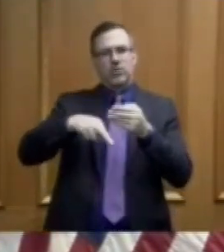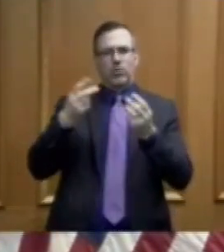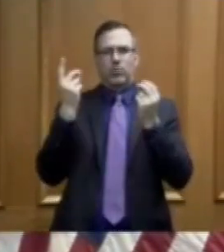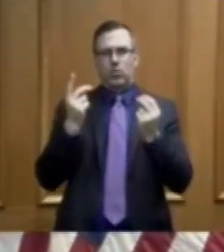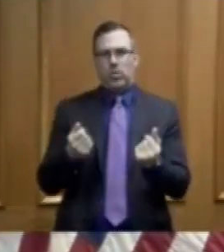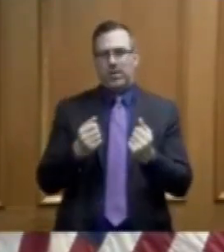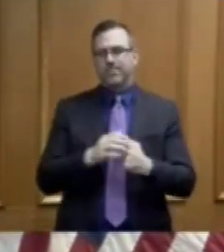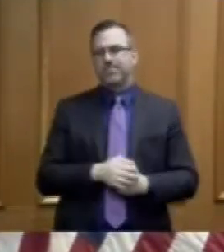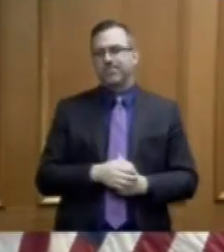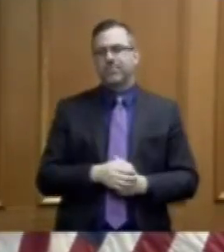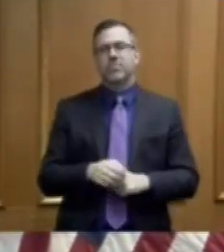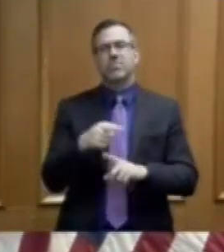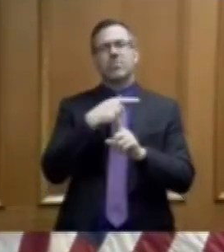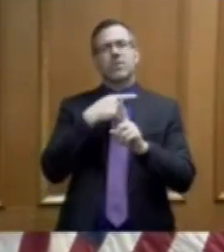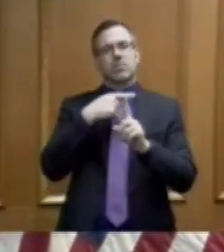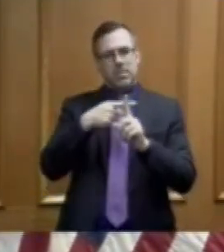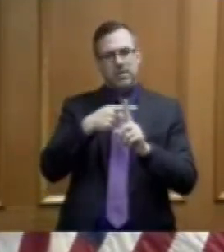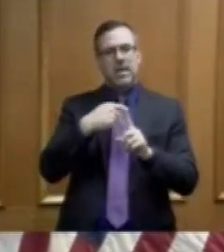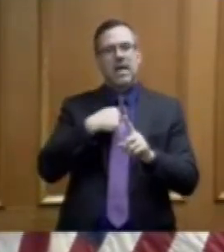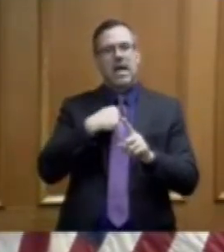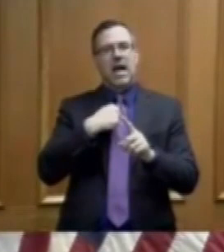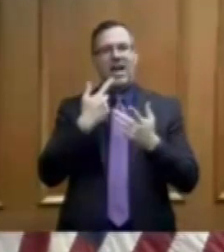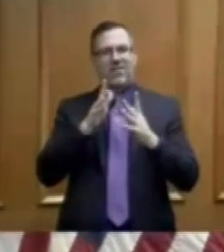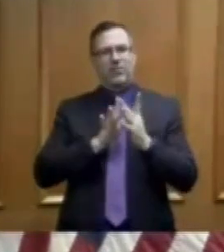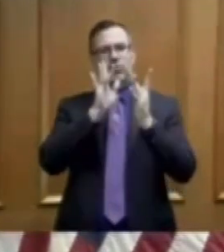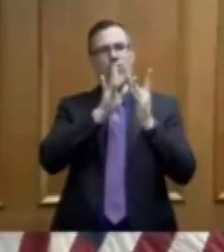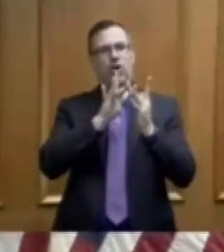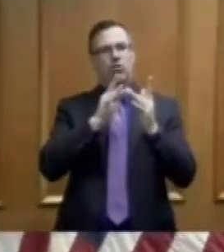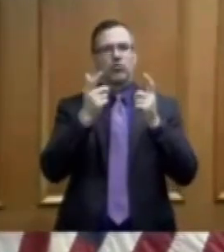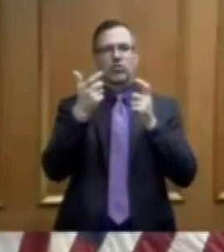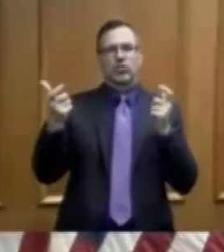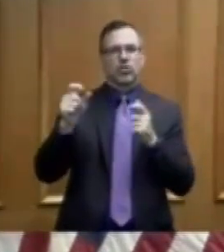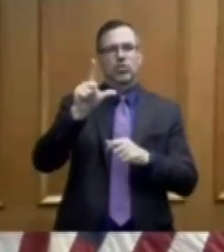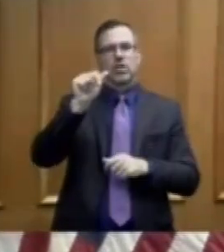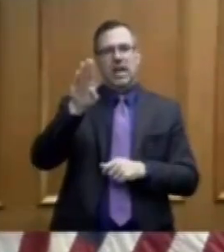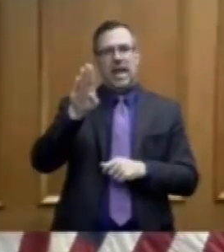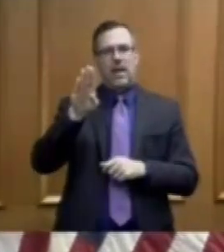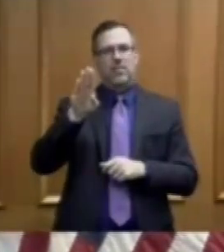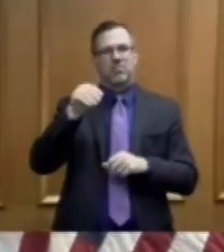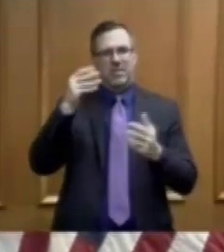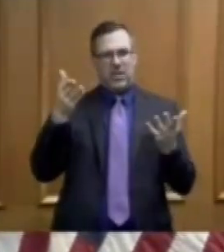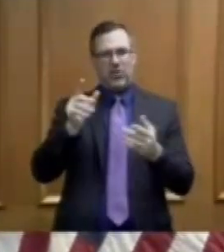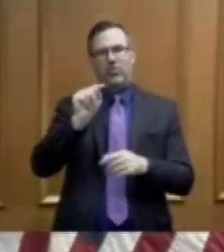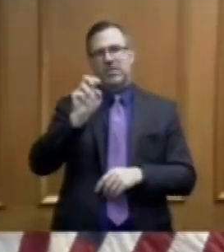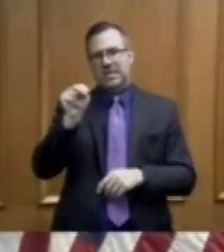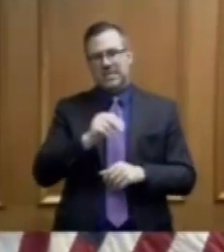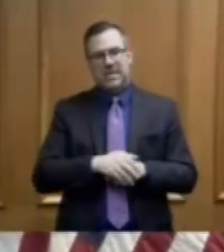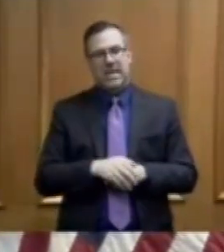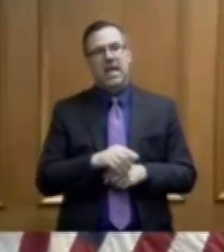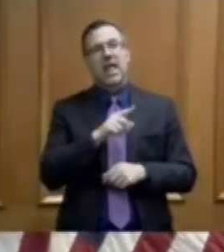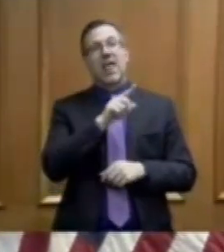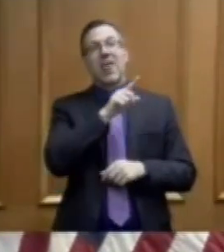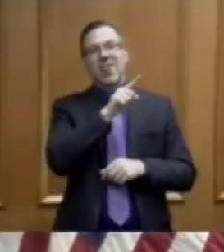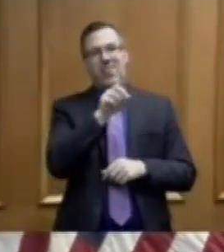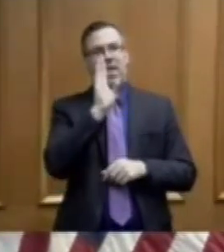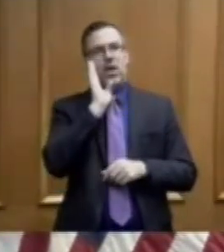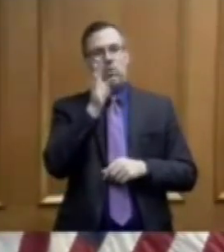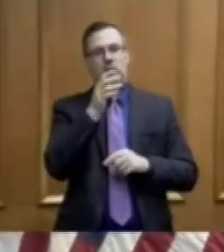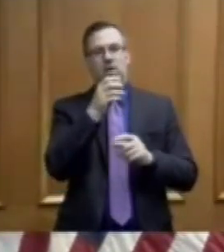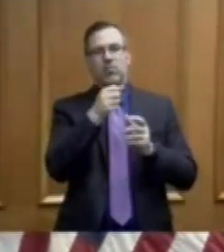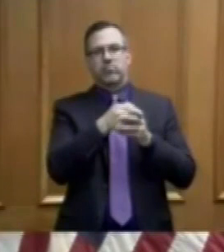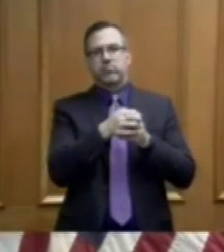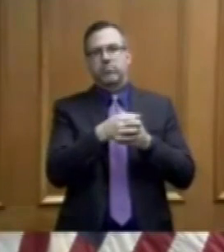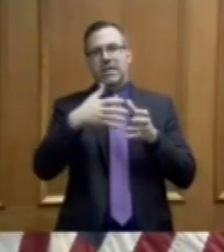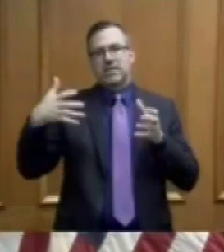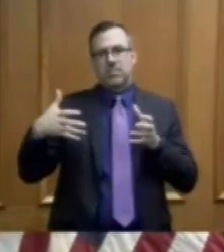contact with one of our very large lab providers here in Tennessee, and their expansion for